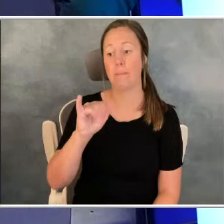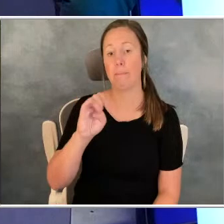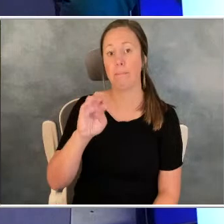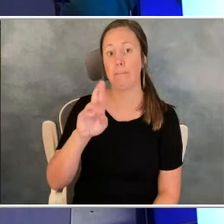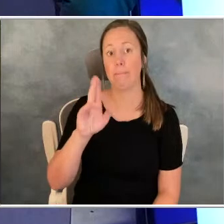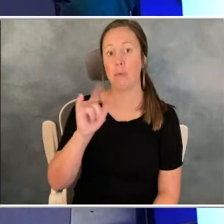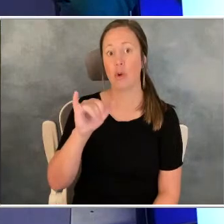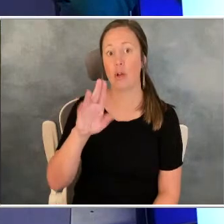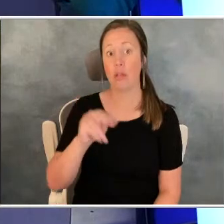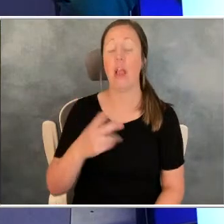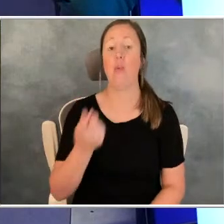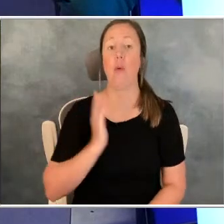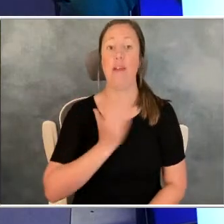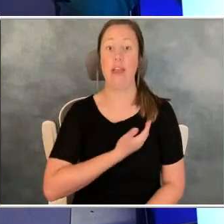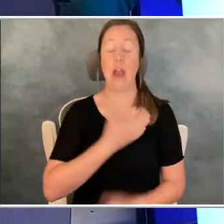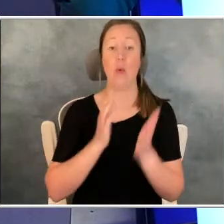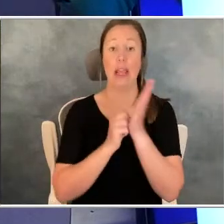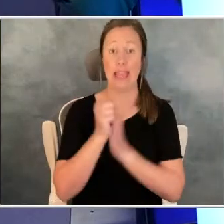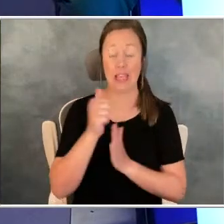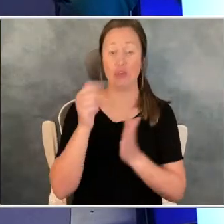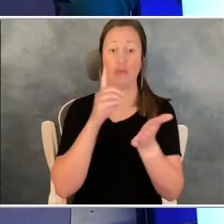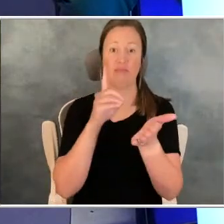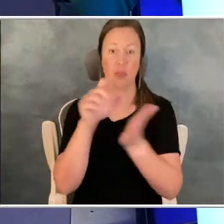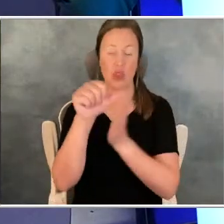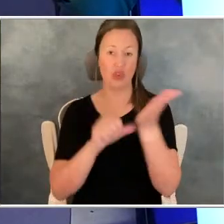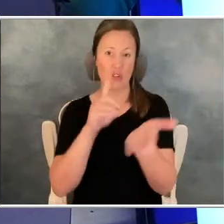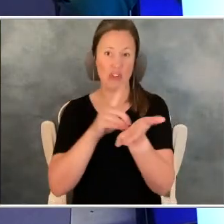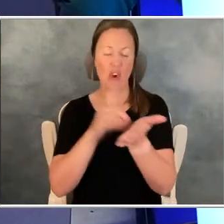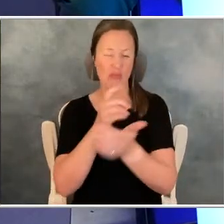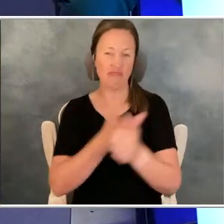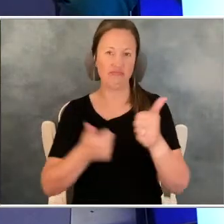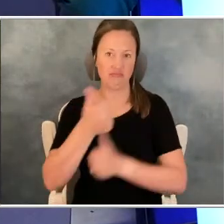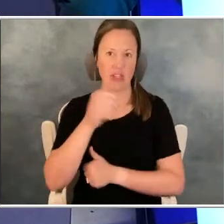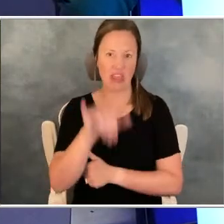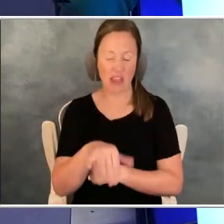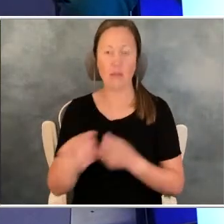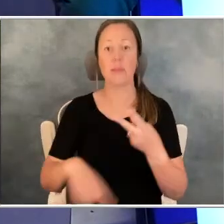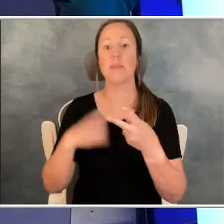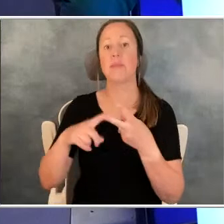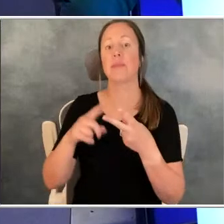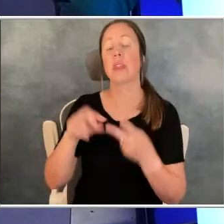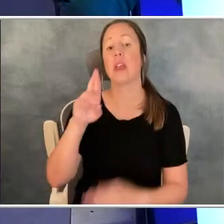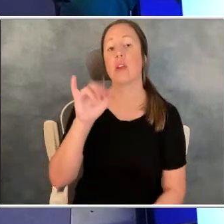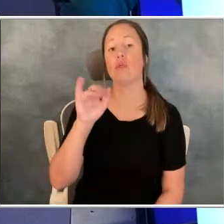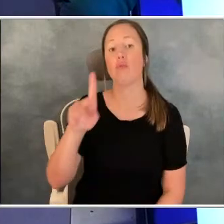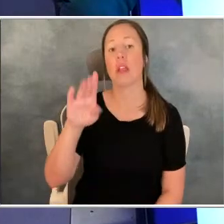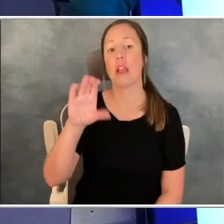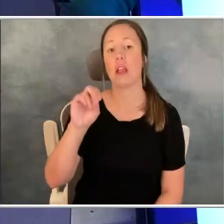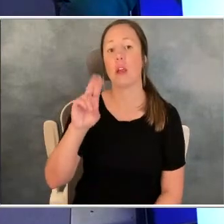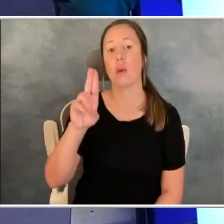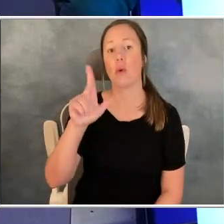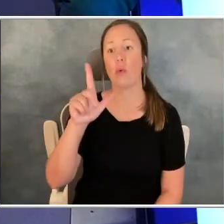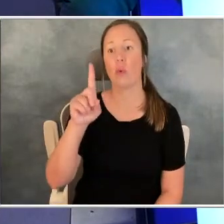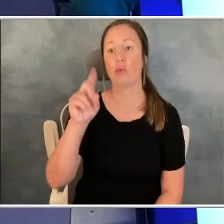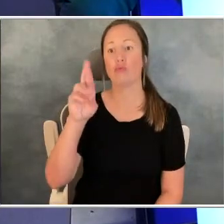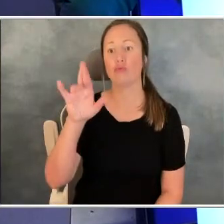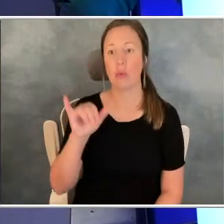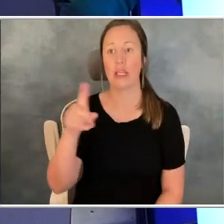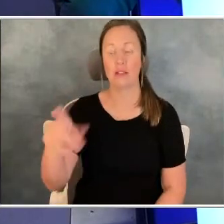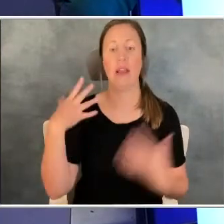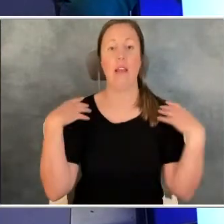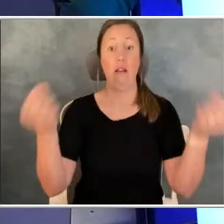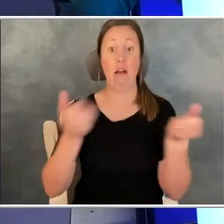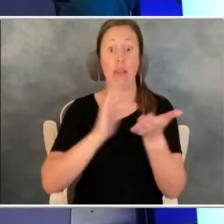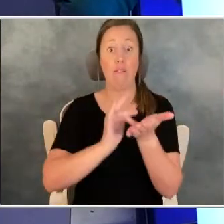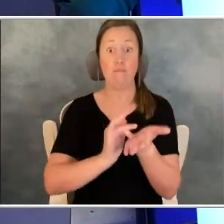oncologic surgeons. A lot of words there. Rick Coldry is the Health Systems Vice President of Pharmacy and Health Professions. Thank you both for